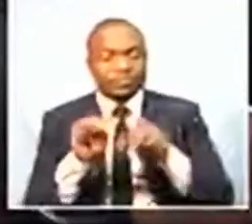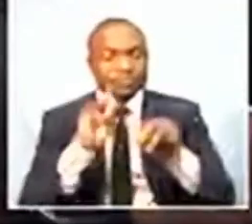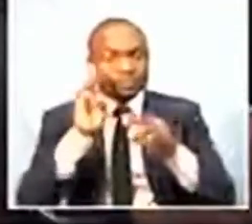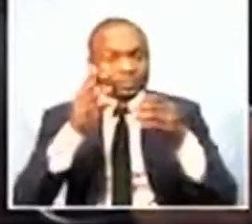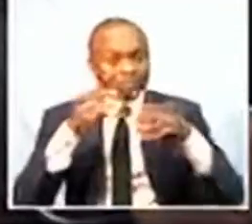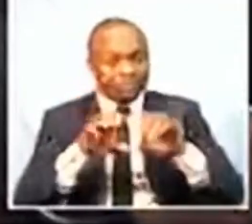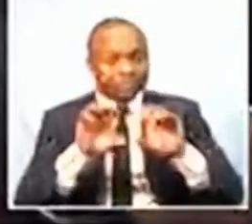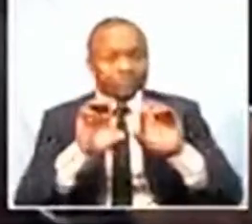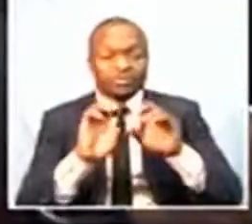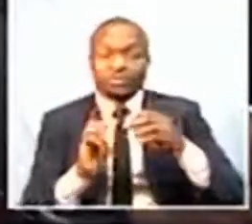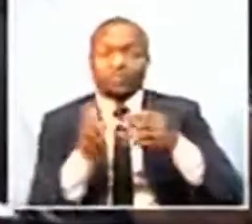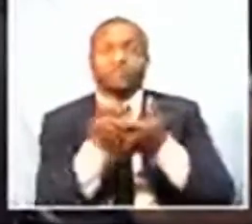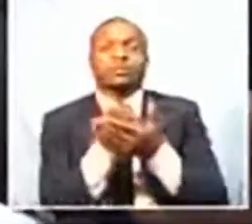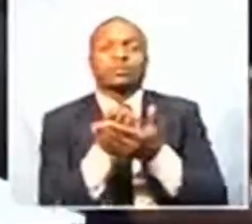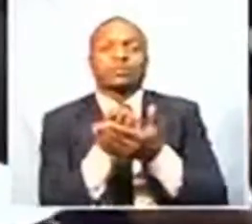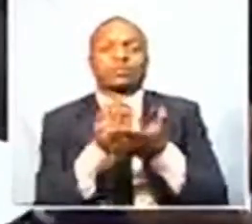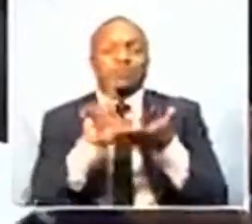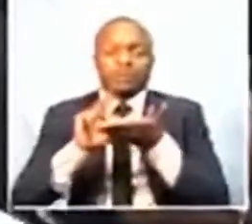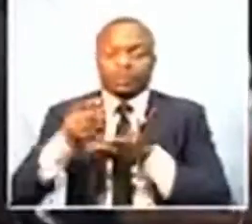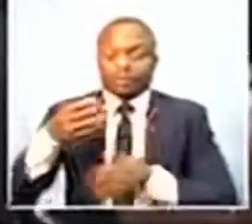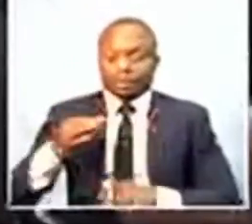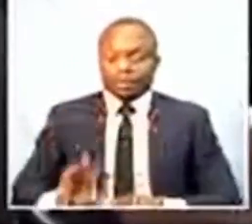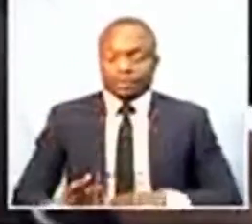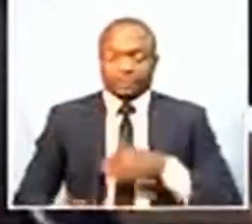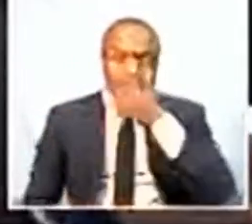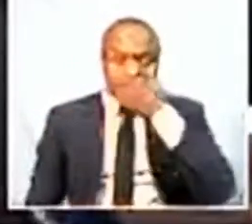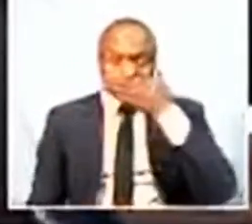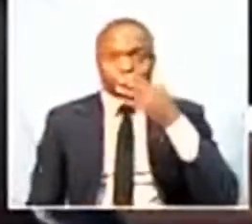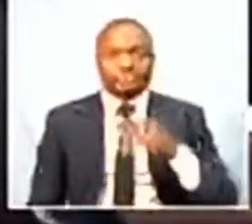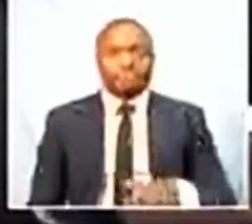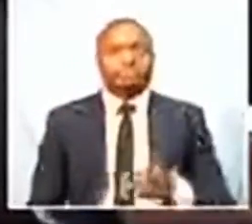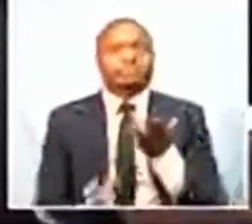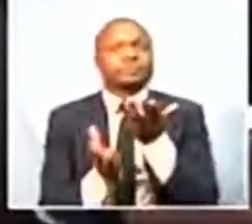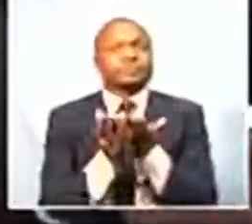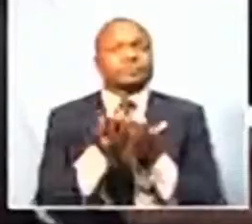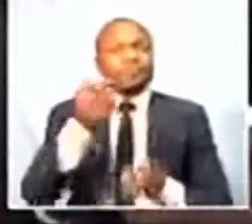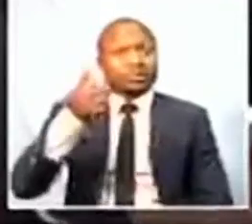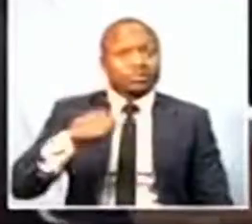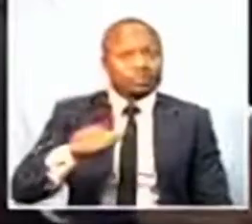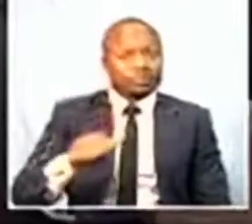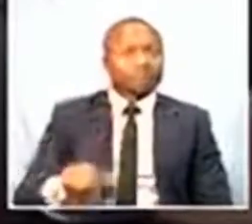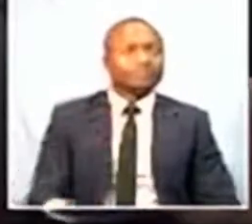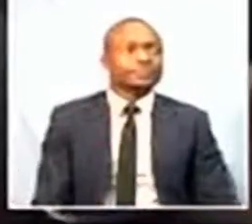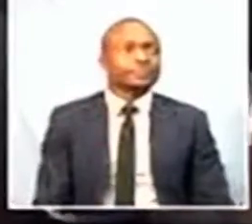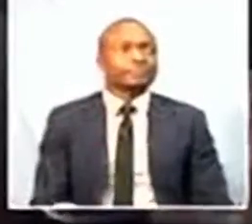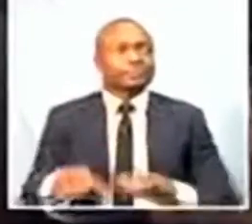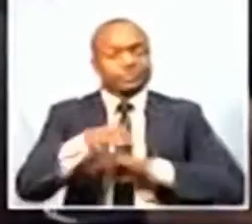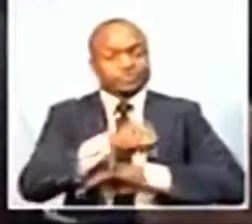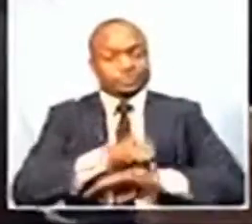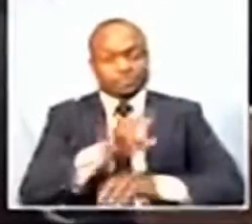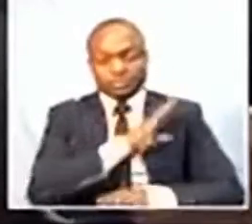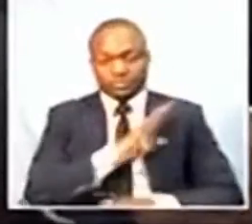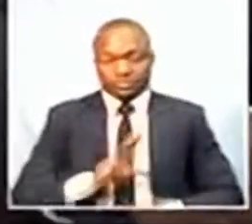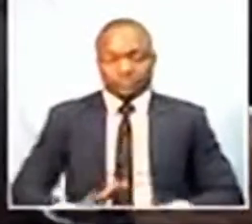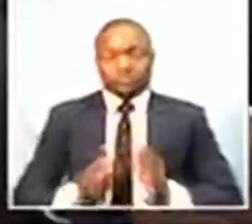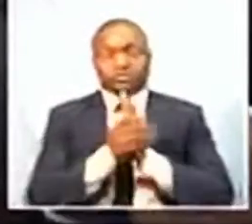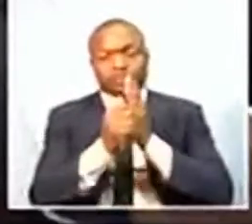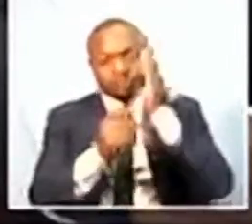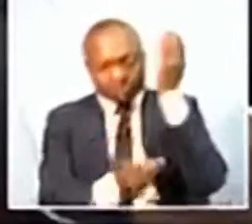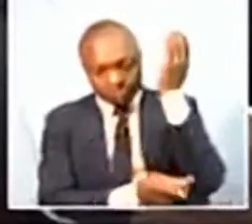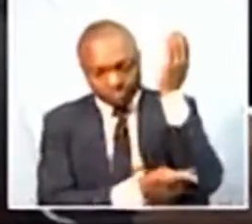continue engaging loan beneficiaries. Appendix 10, secondary boarding and skills